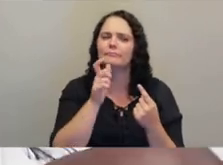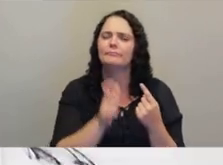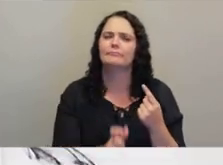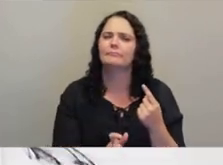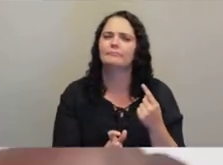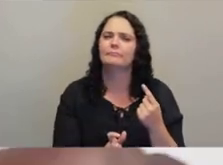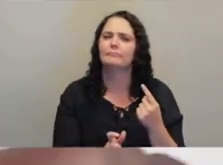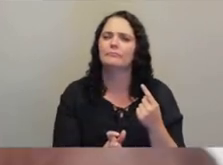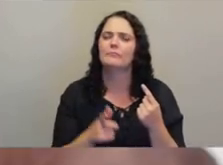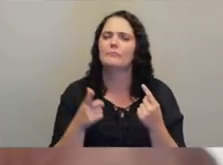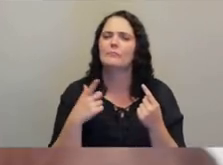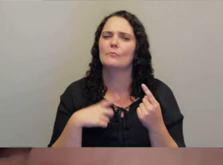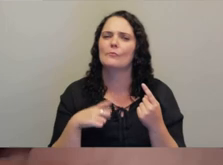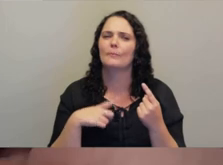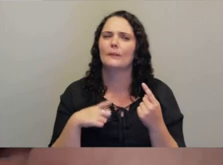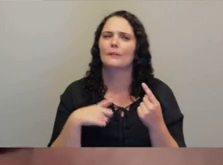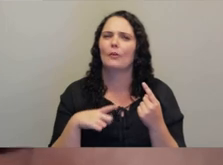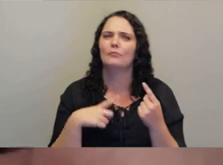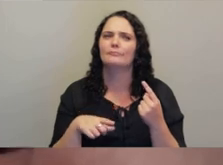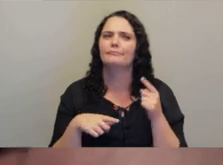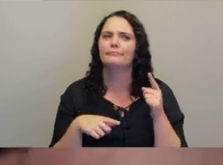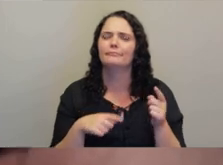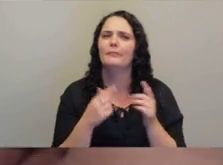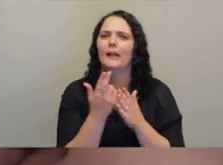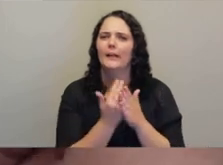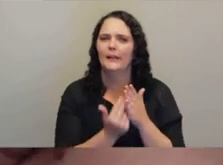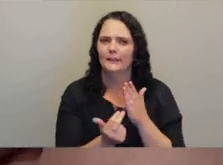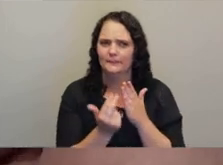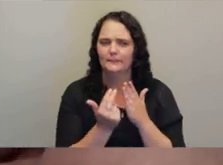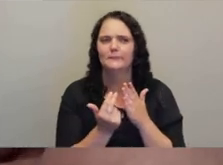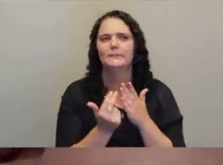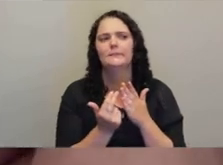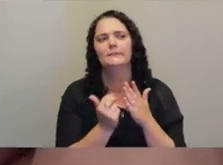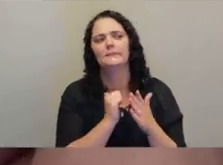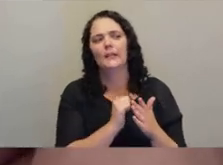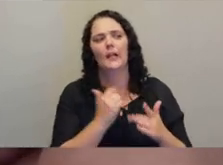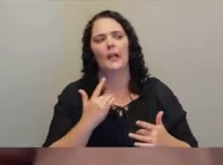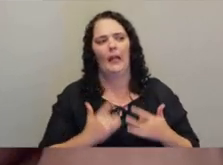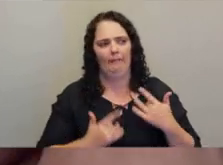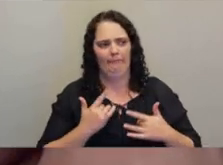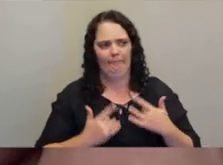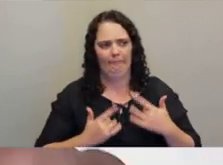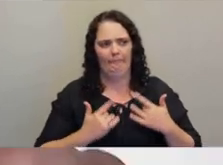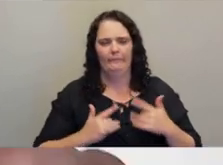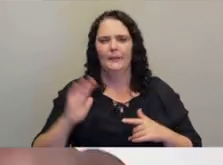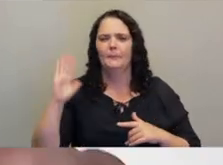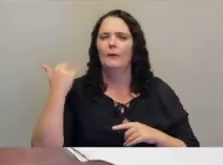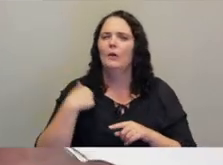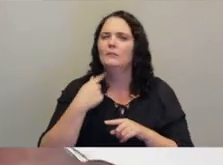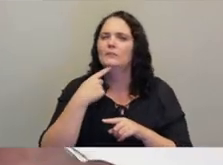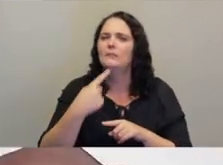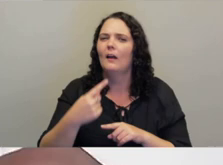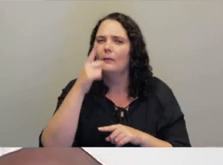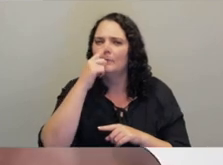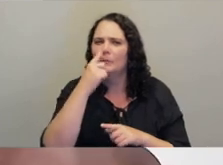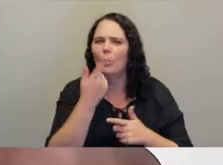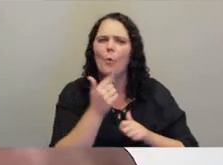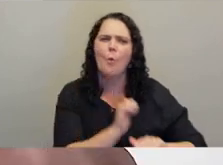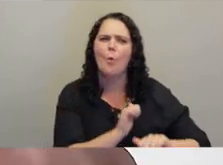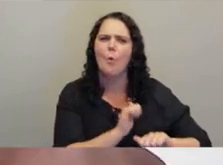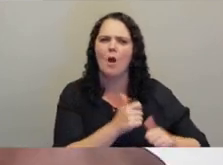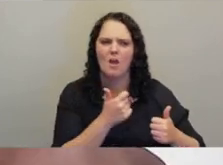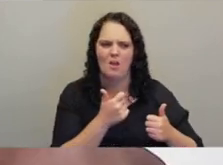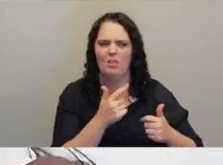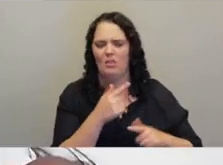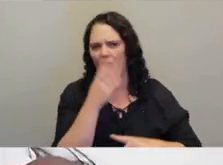character, because during his lifetime, he, as I said, cycled in and out of favor. And then in the 20th